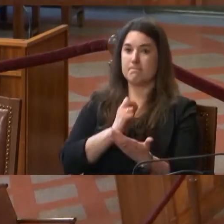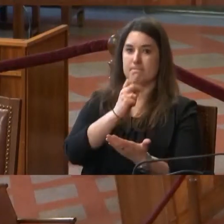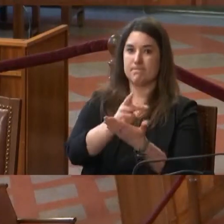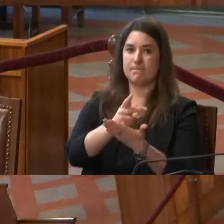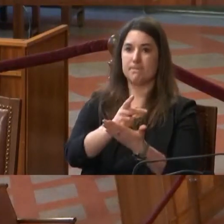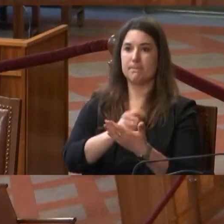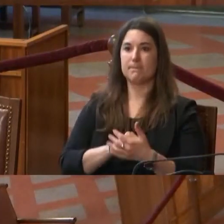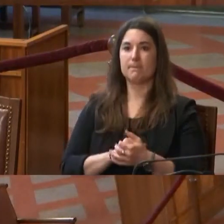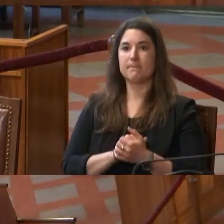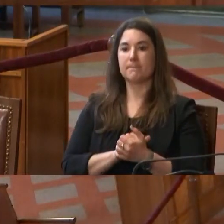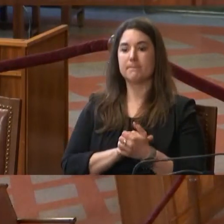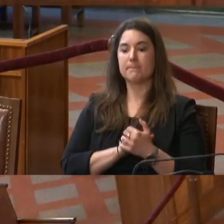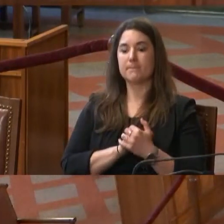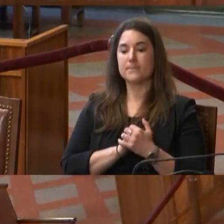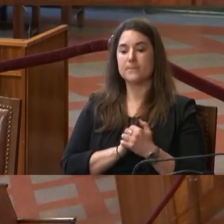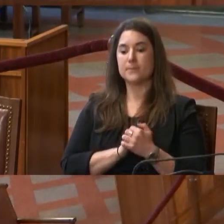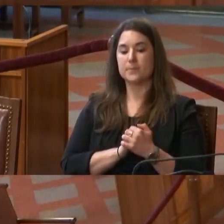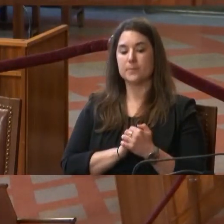approve.